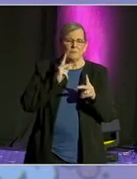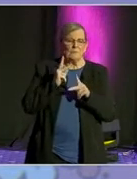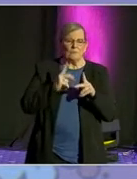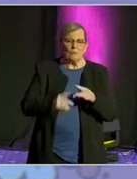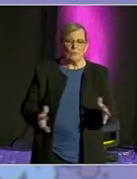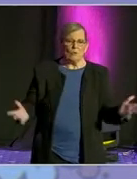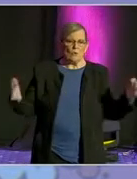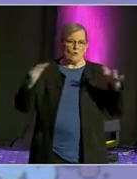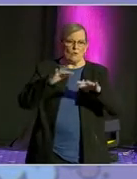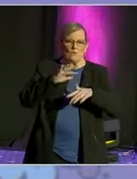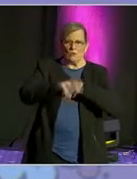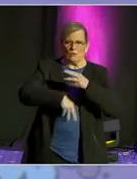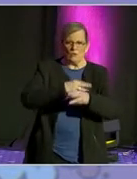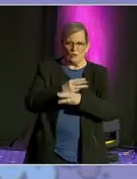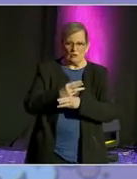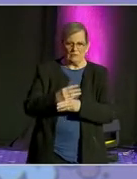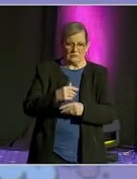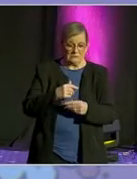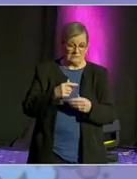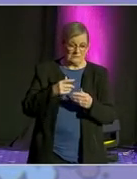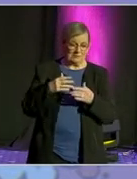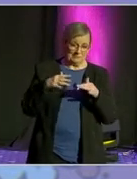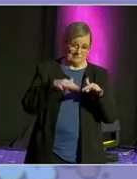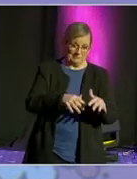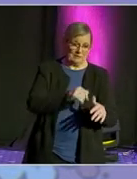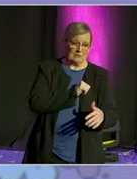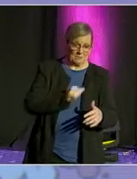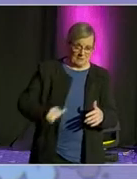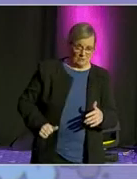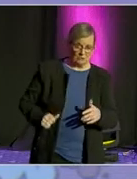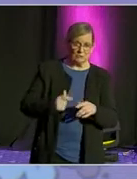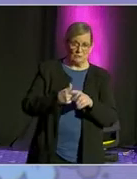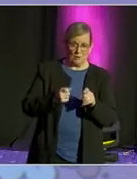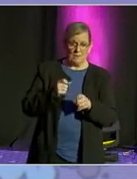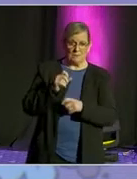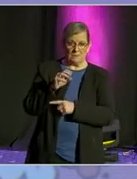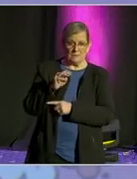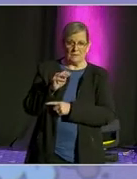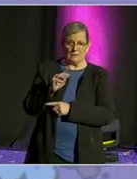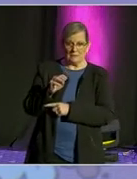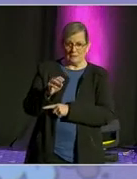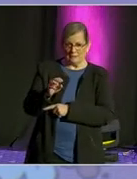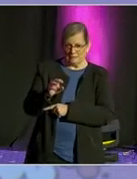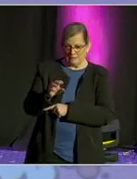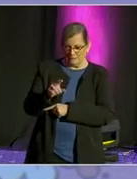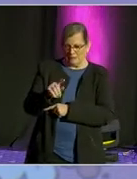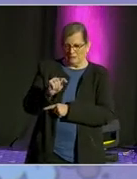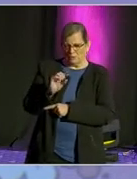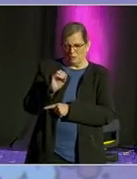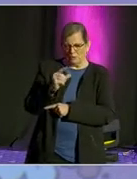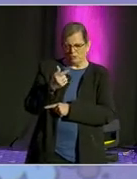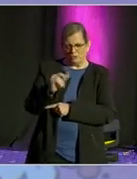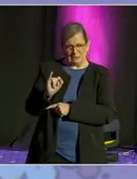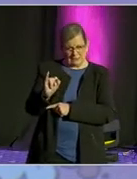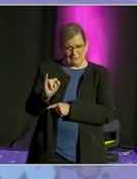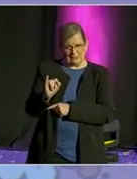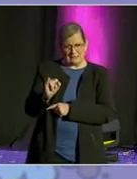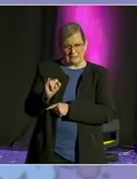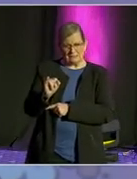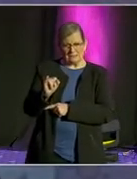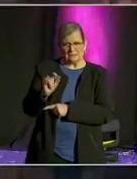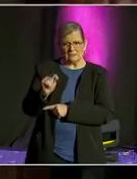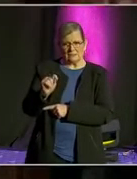the ambassador of Japan, Toji Tomita, who is joining us via video message.